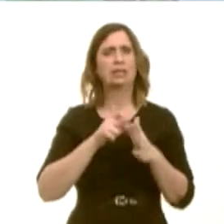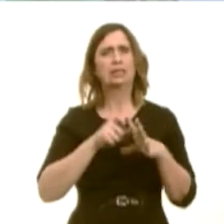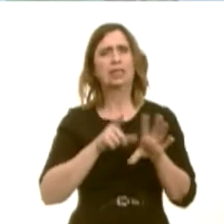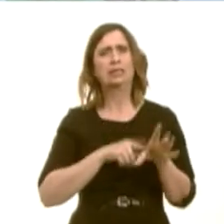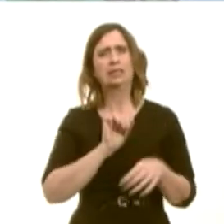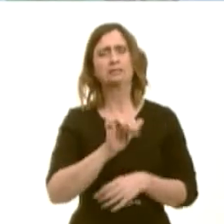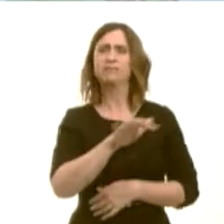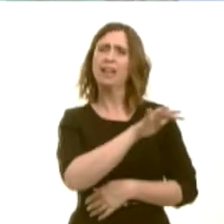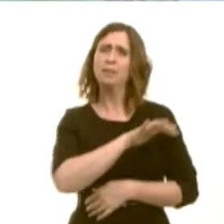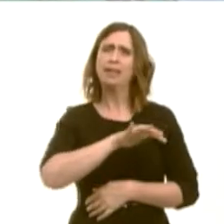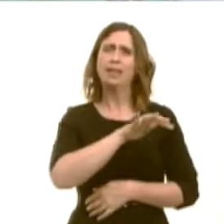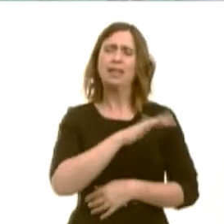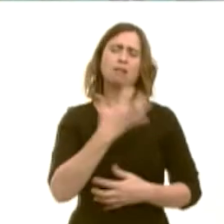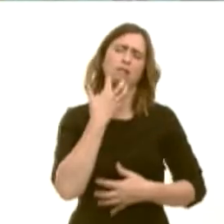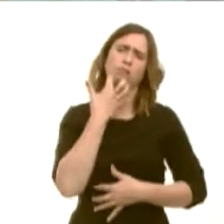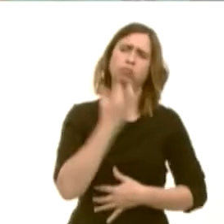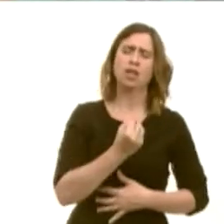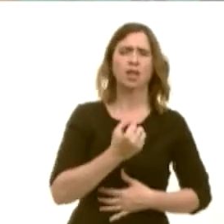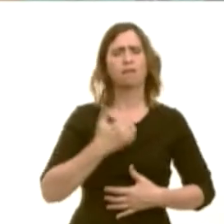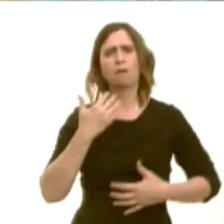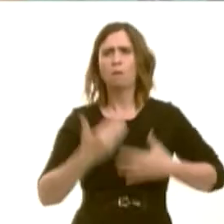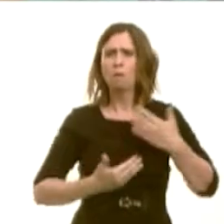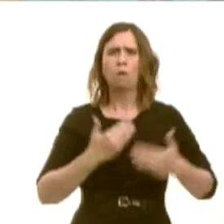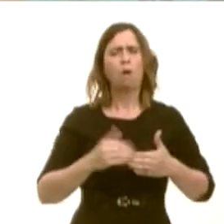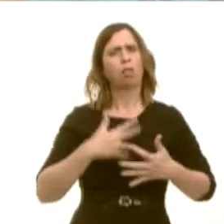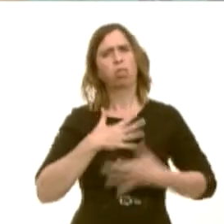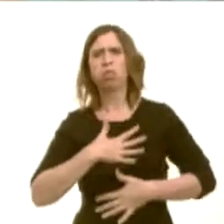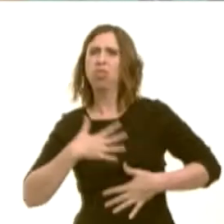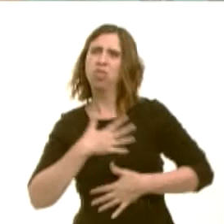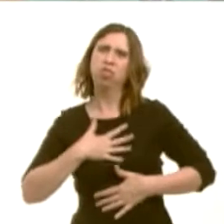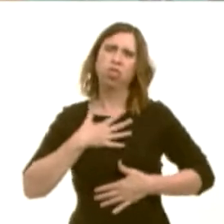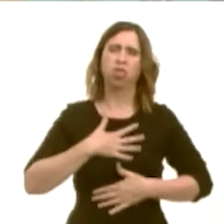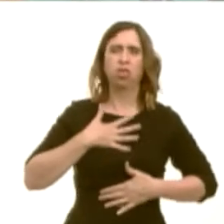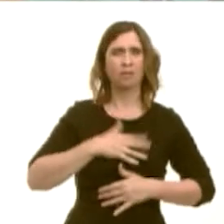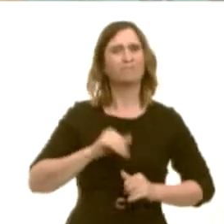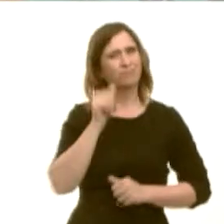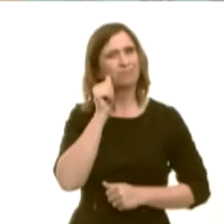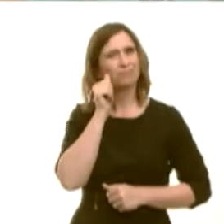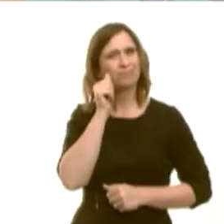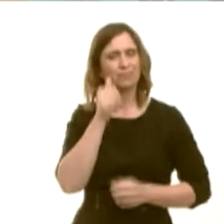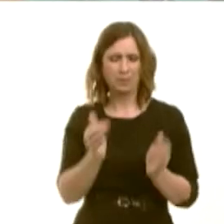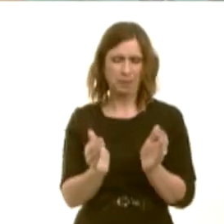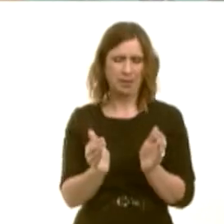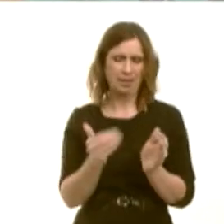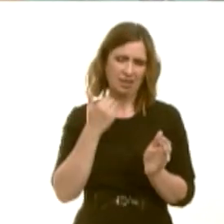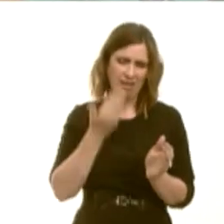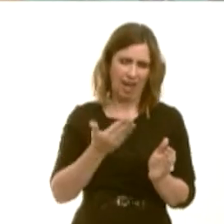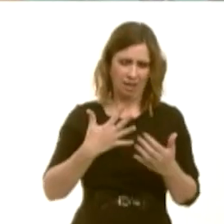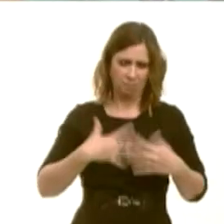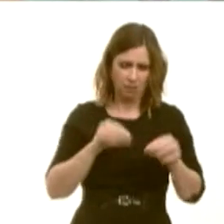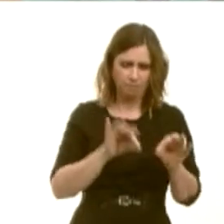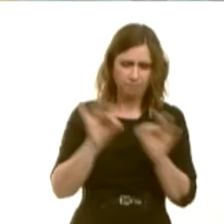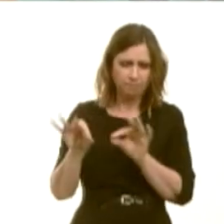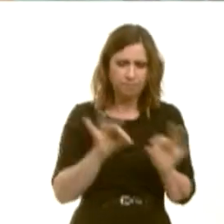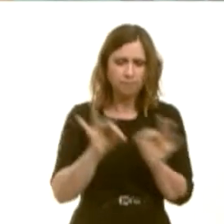family, particularly their courage and bravery at such a very difficult time for them as parents. And also, of course, their desire